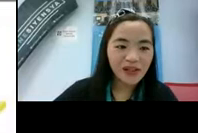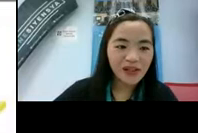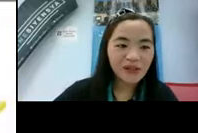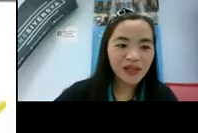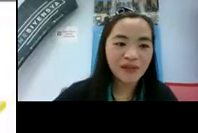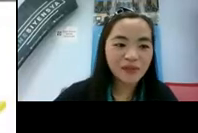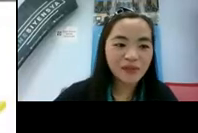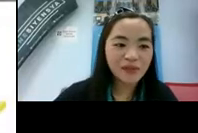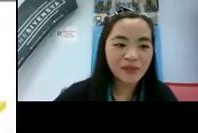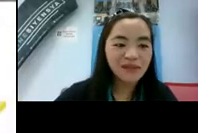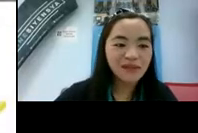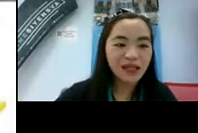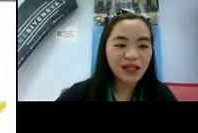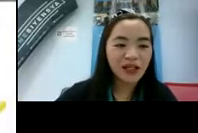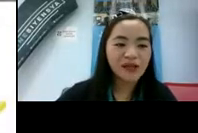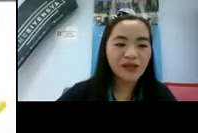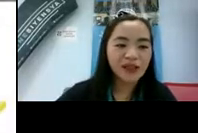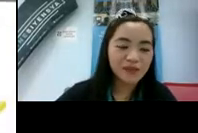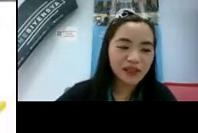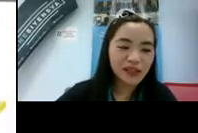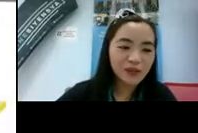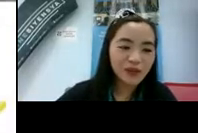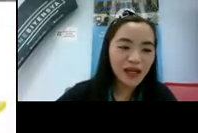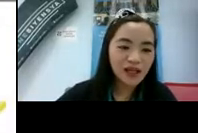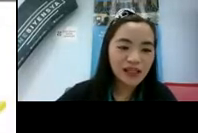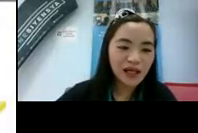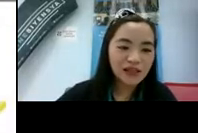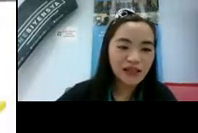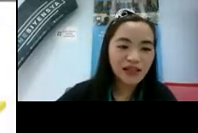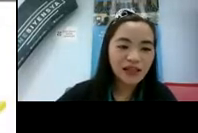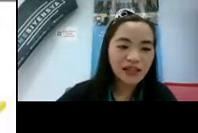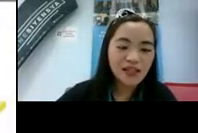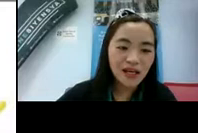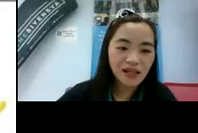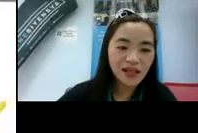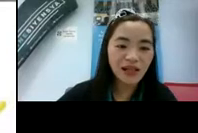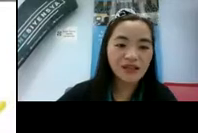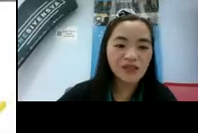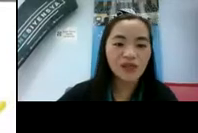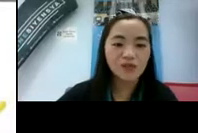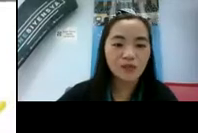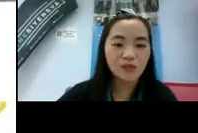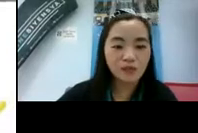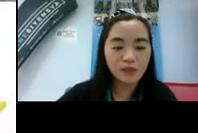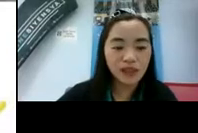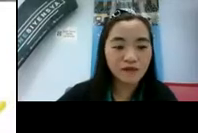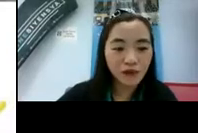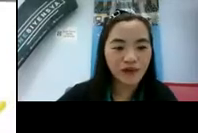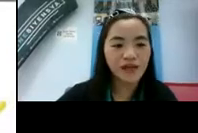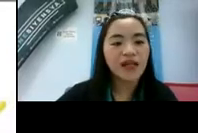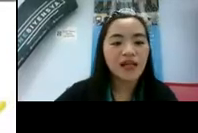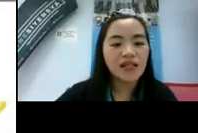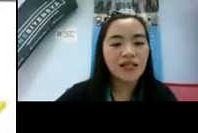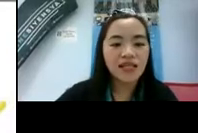Okay, by November 29, magkakaroon din po tayo ulit ng Indiciencia, and this will be the